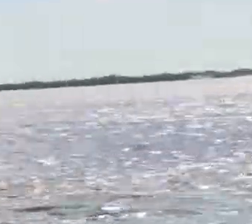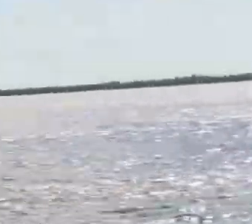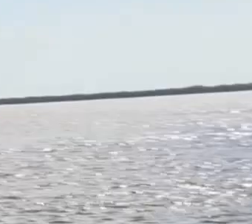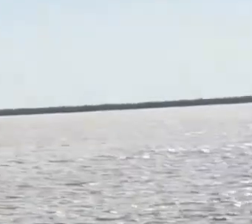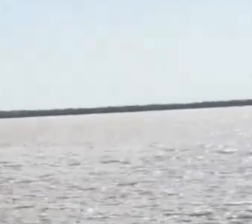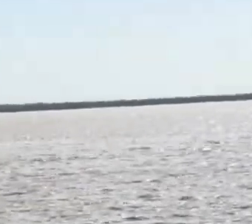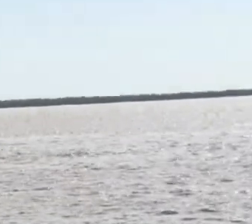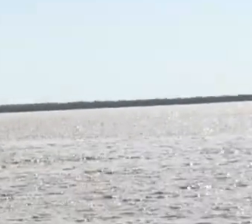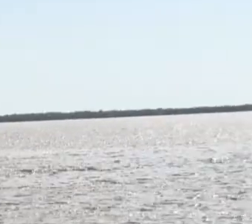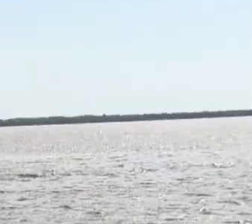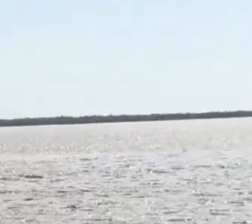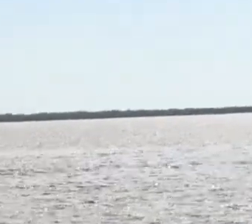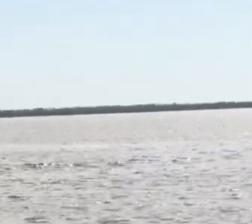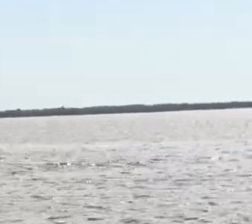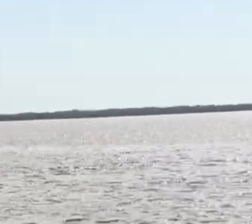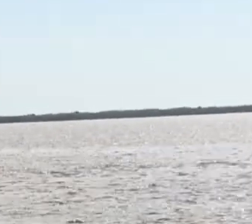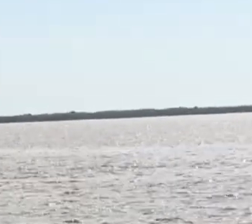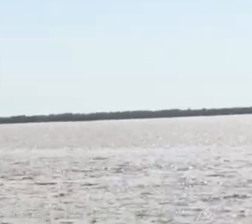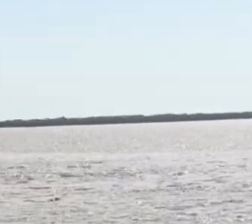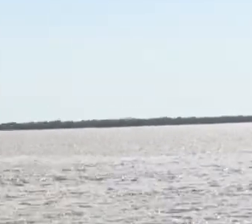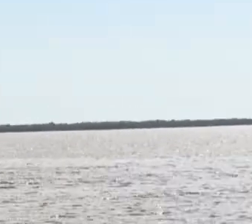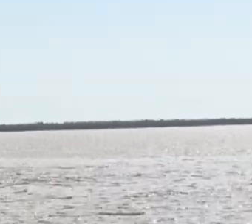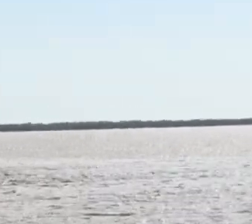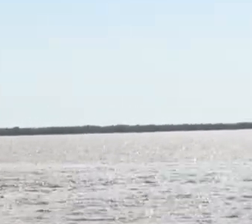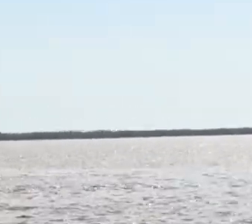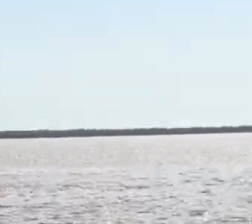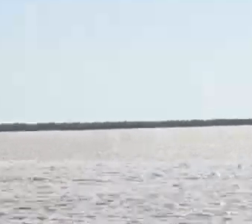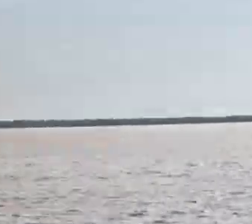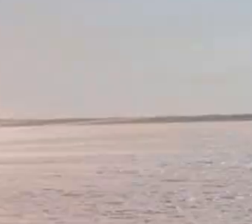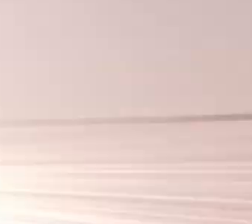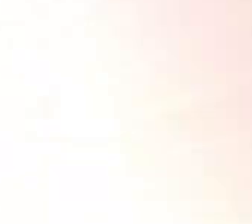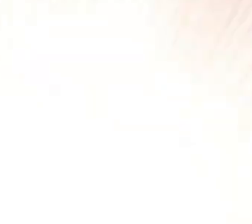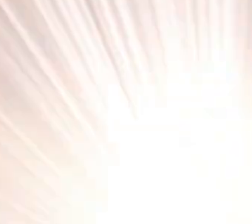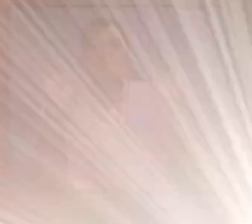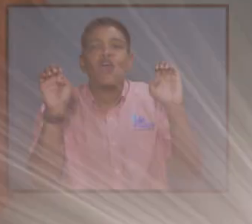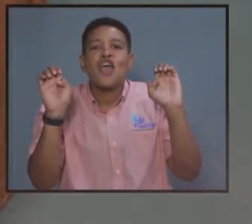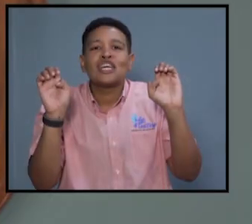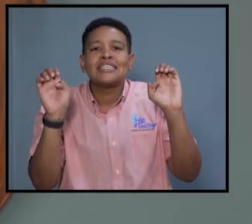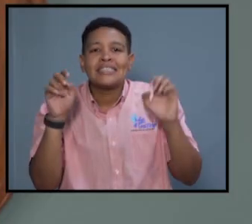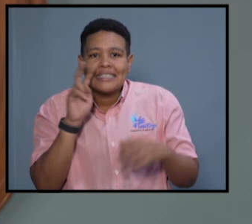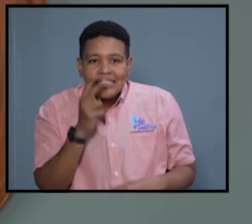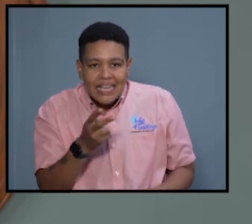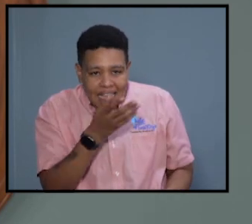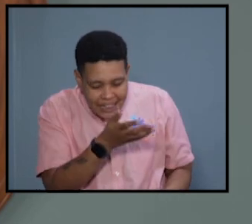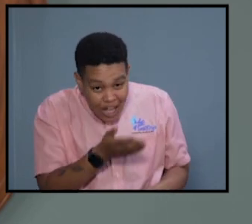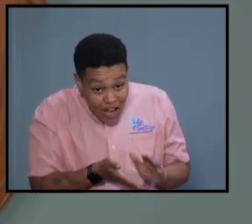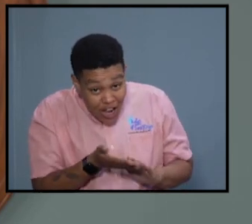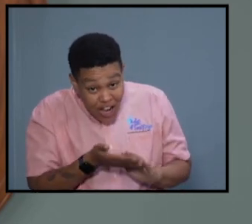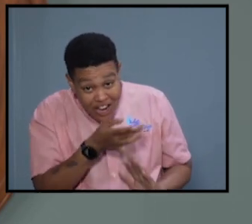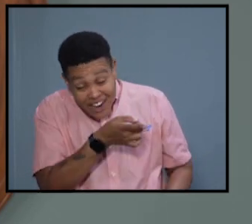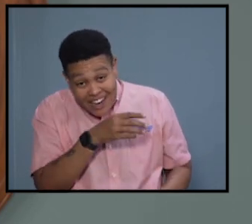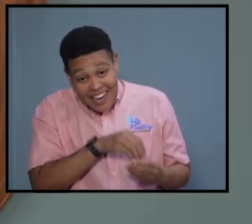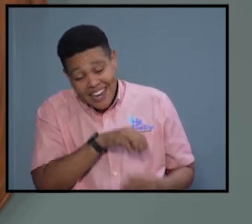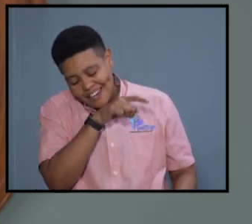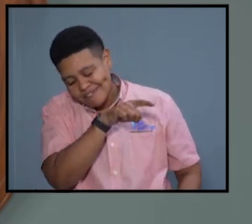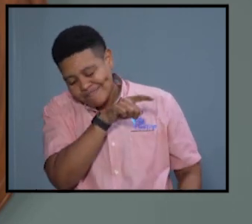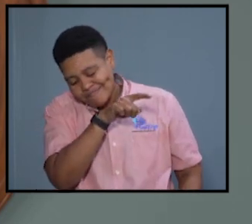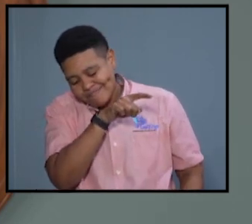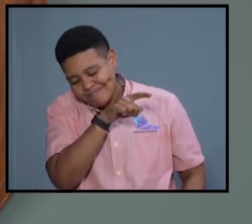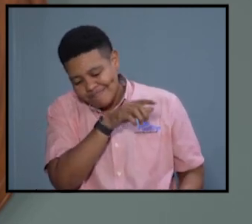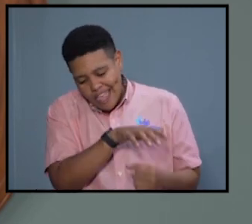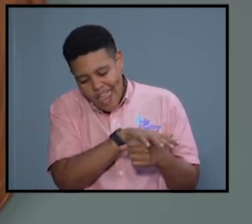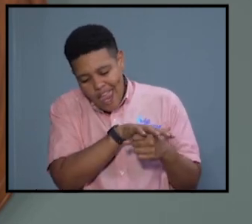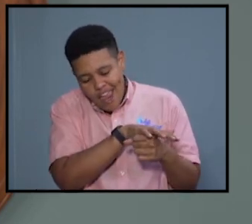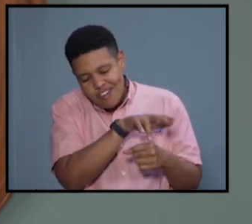to integrate the island's development of its ocean and green economies. And by Sunday, the Prime Minister was at Jamaica House